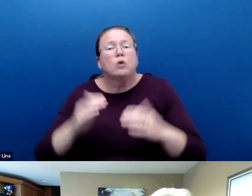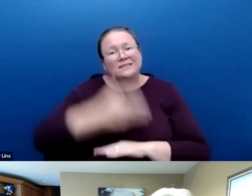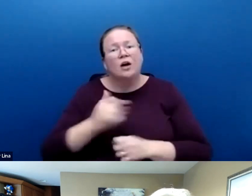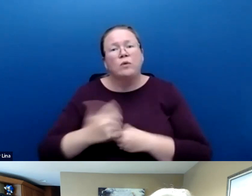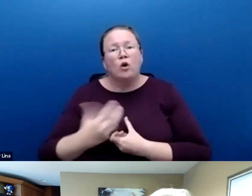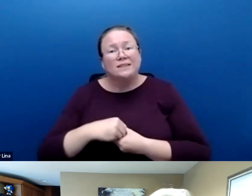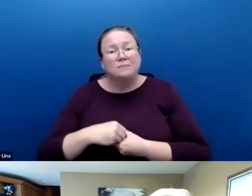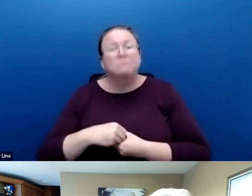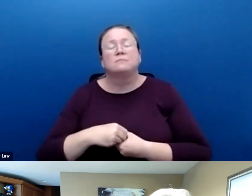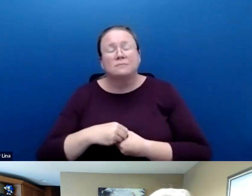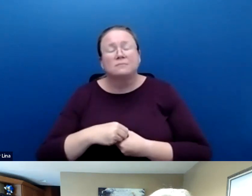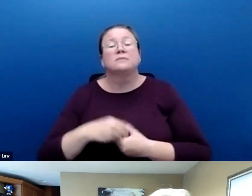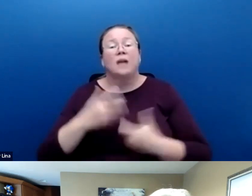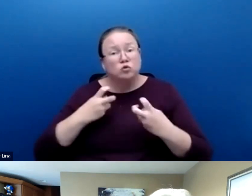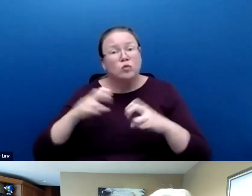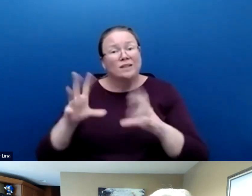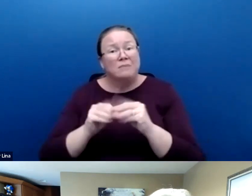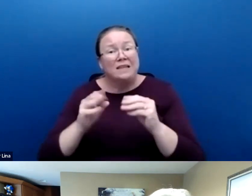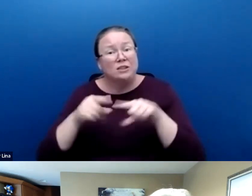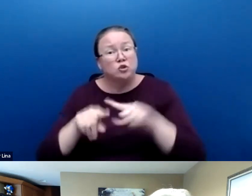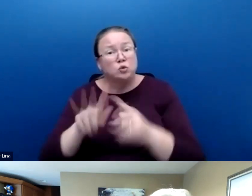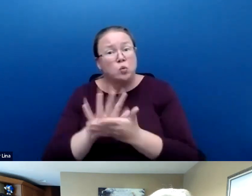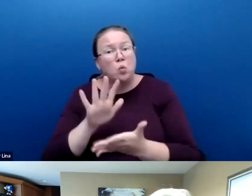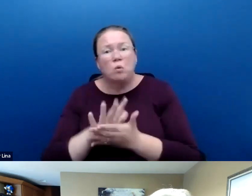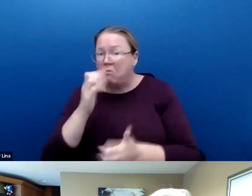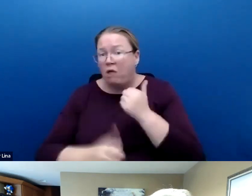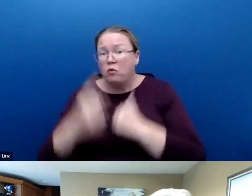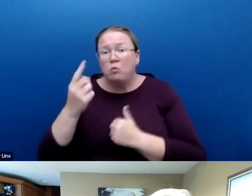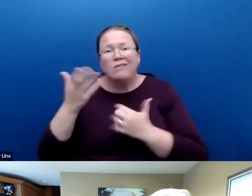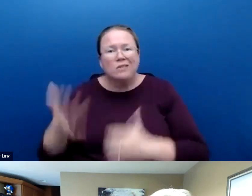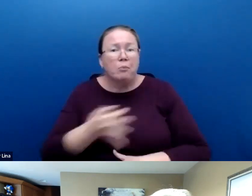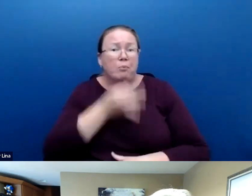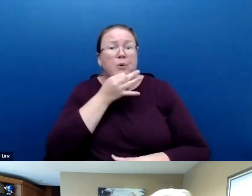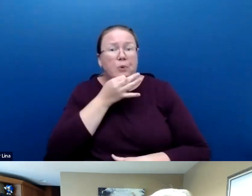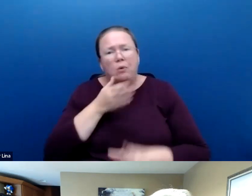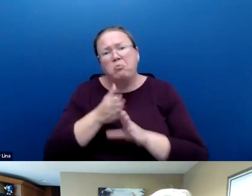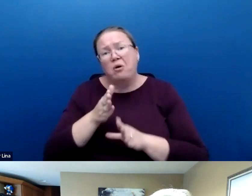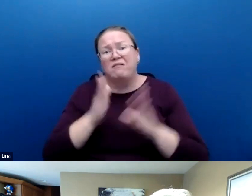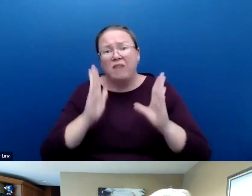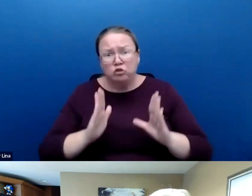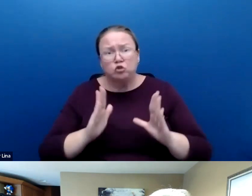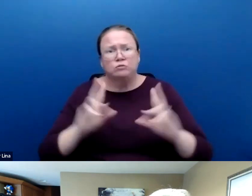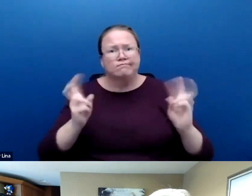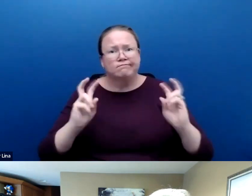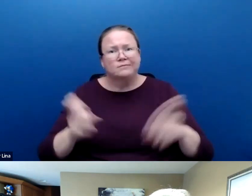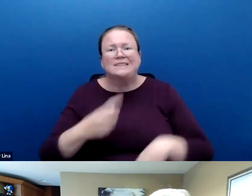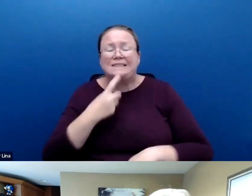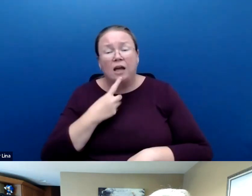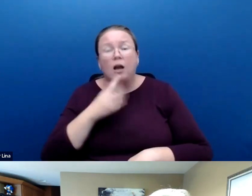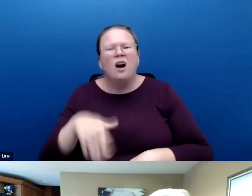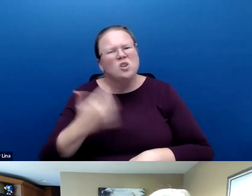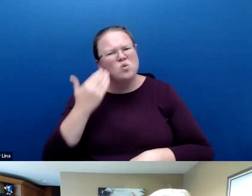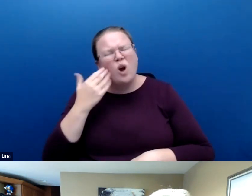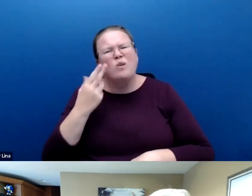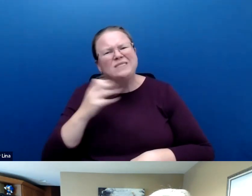autism. Had a transition meeting at school. Everybody there, the experts, the professionals, quote unquote, are saying, well,